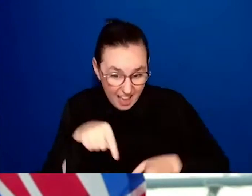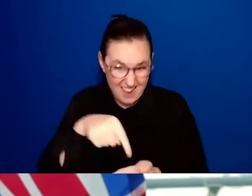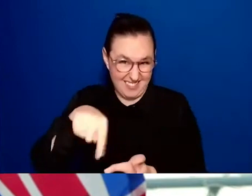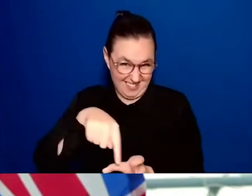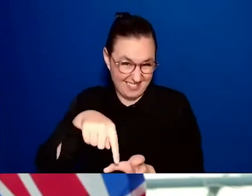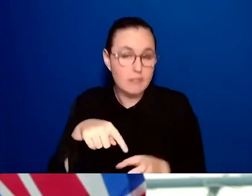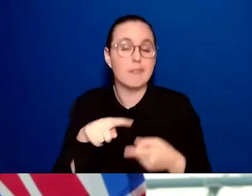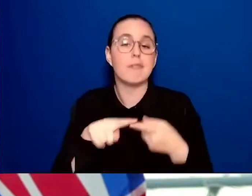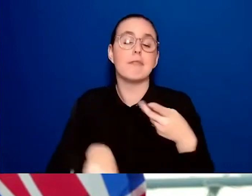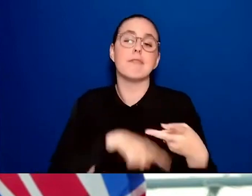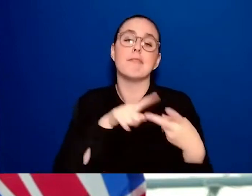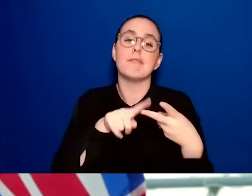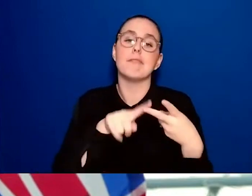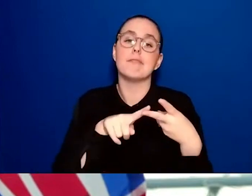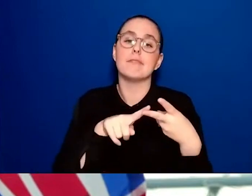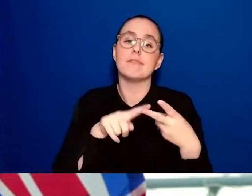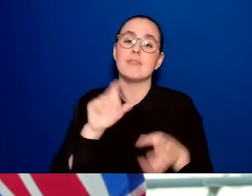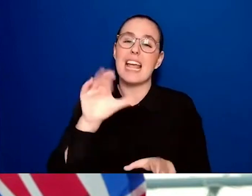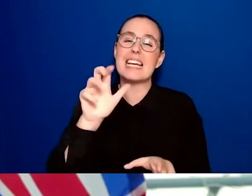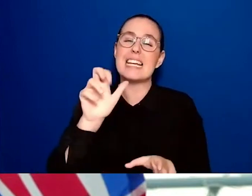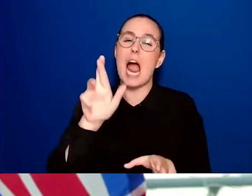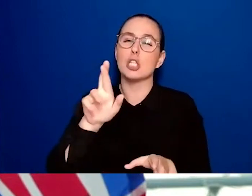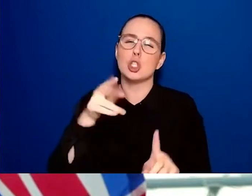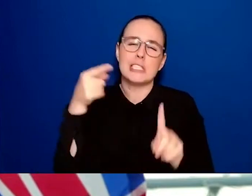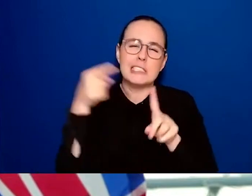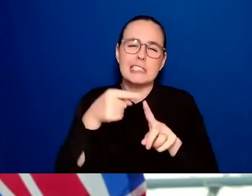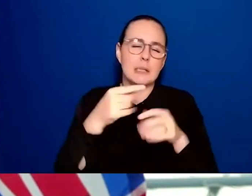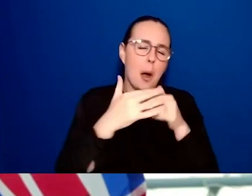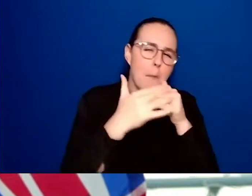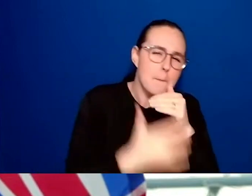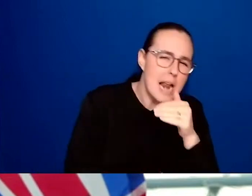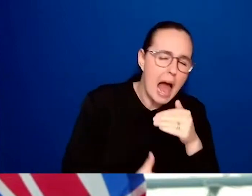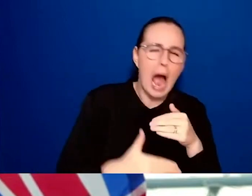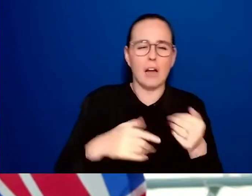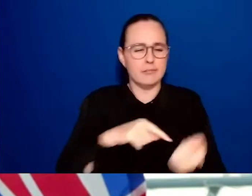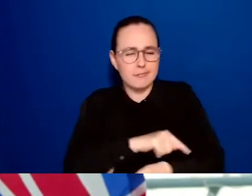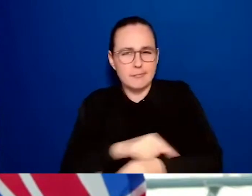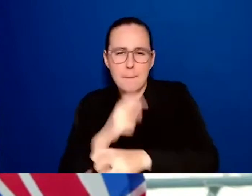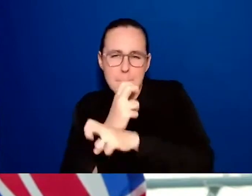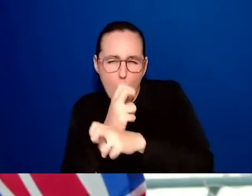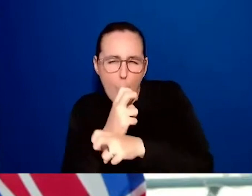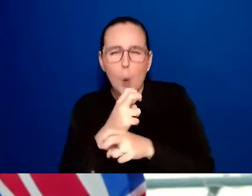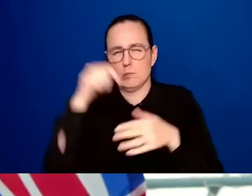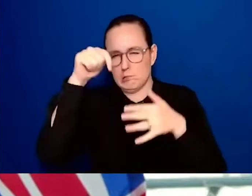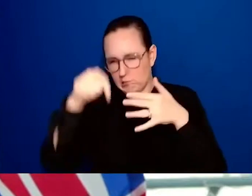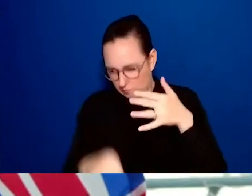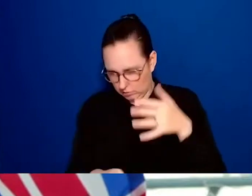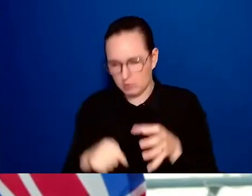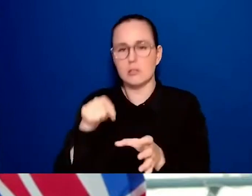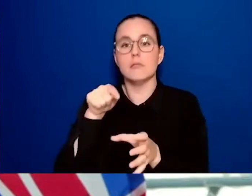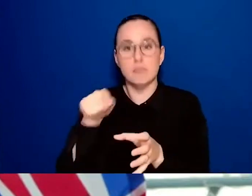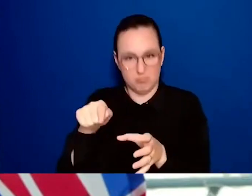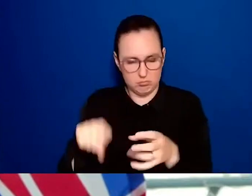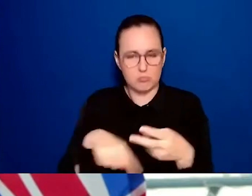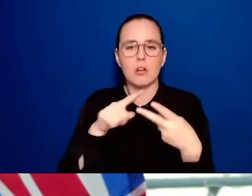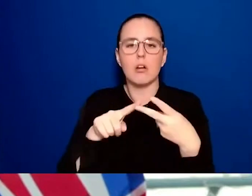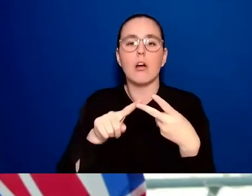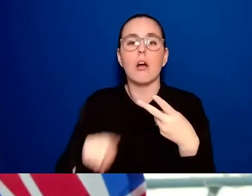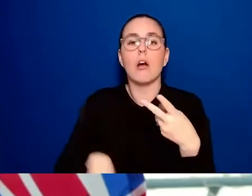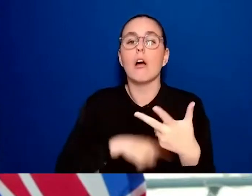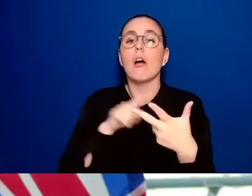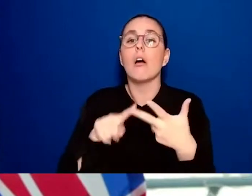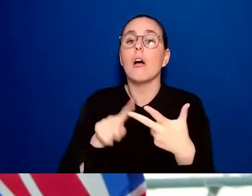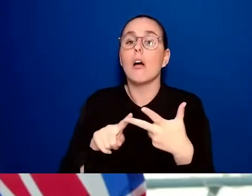lymphoma, people who've taken anti-CD20 medications or B-cell depleting agents. These